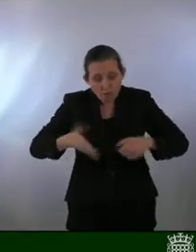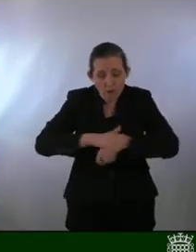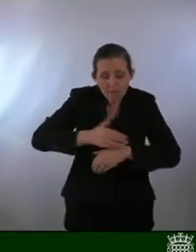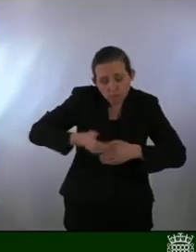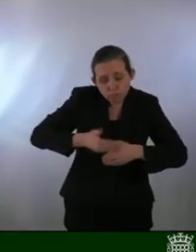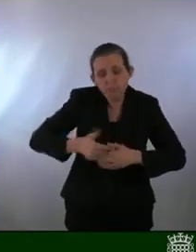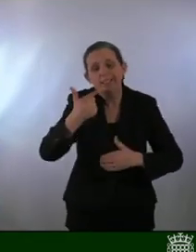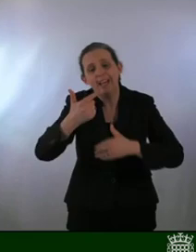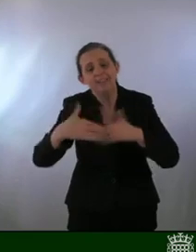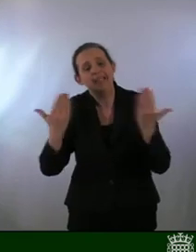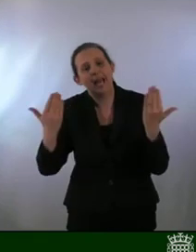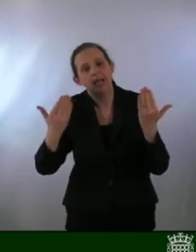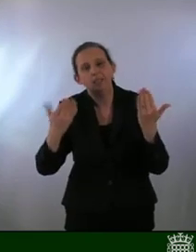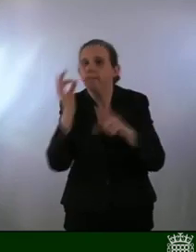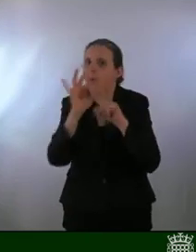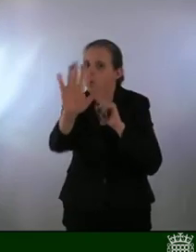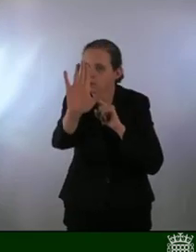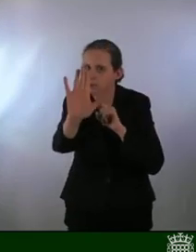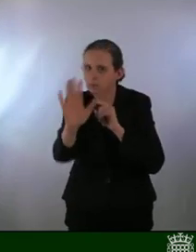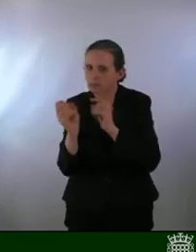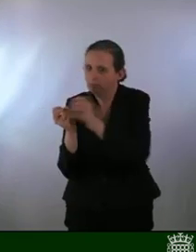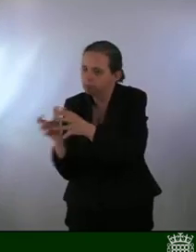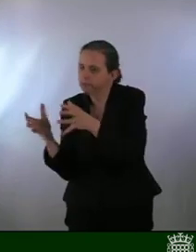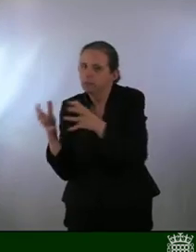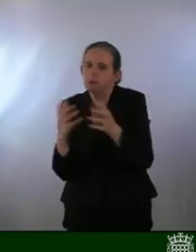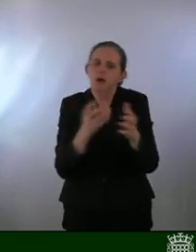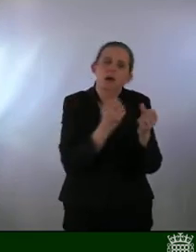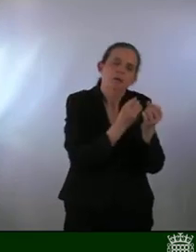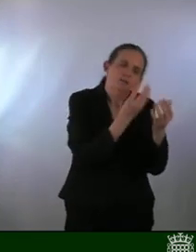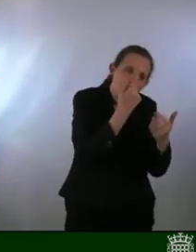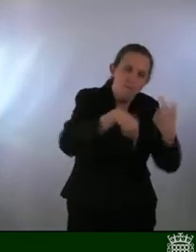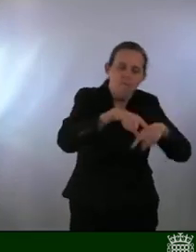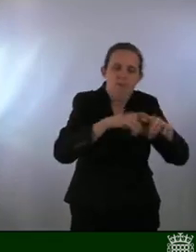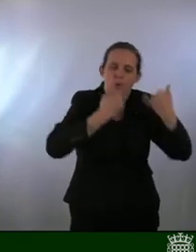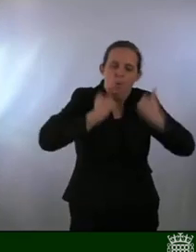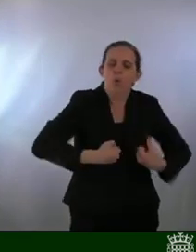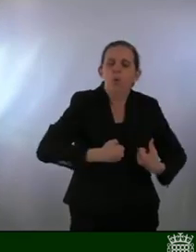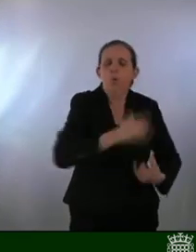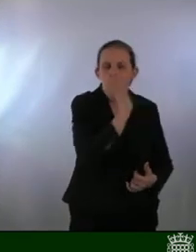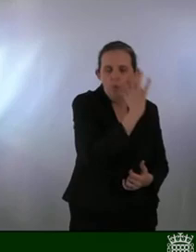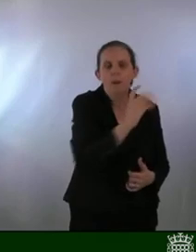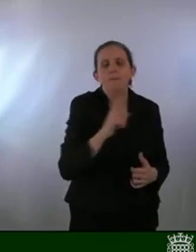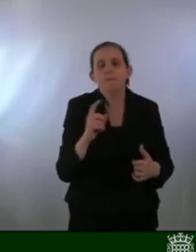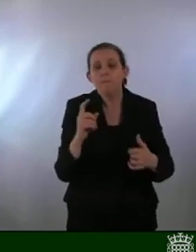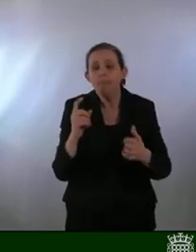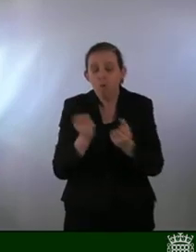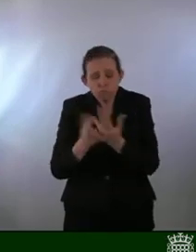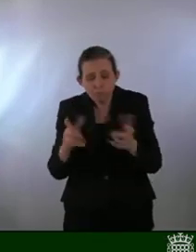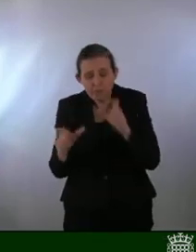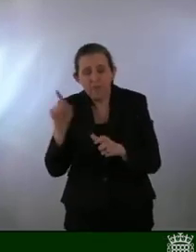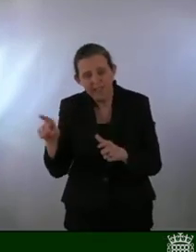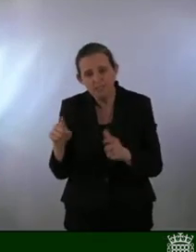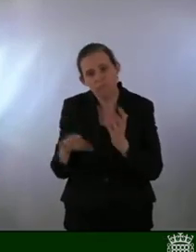getting first symptoms. Most people, not all, and many become very ill. But for most people, this is a mild to